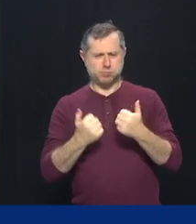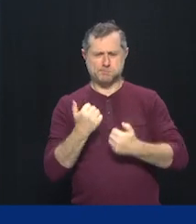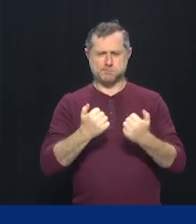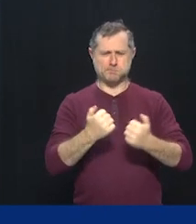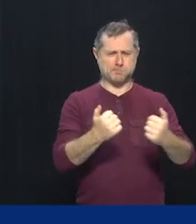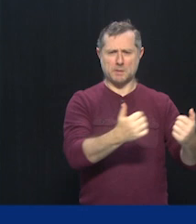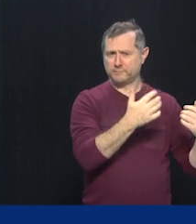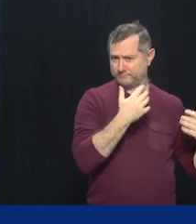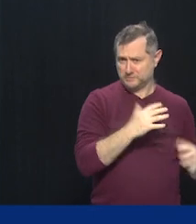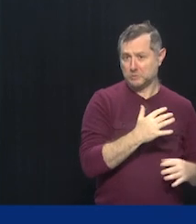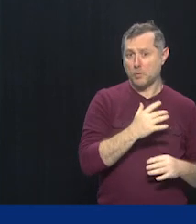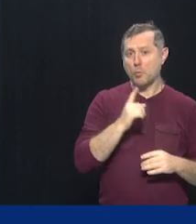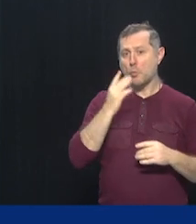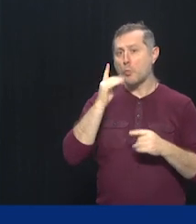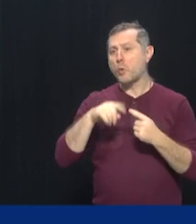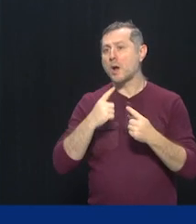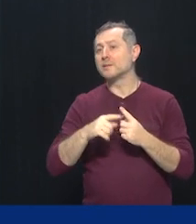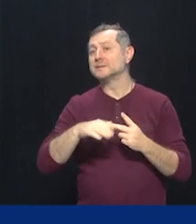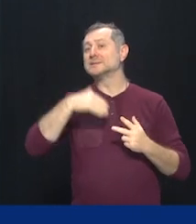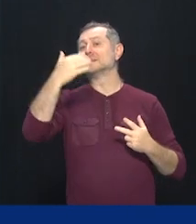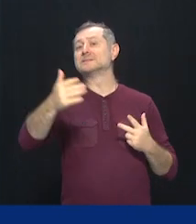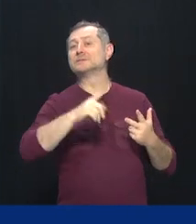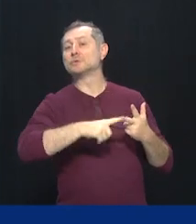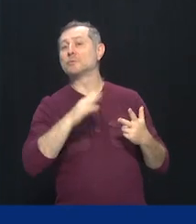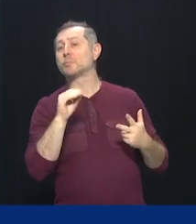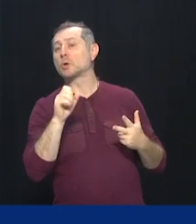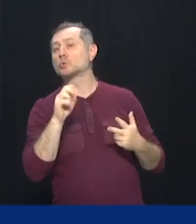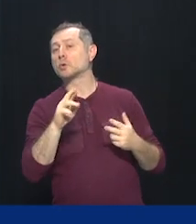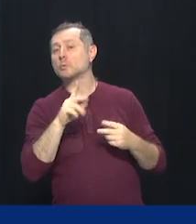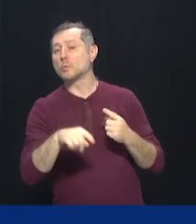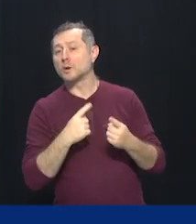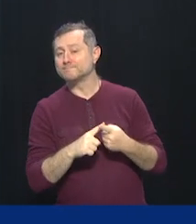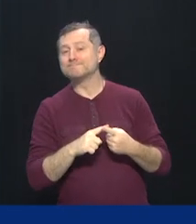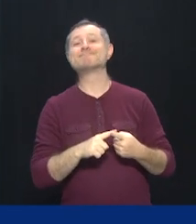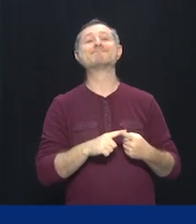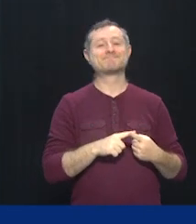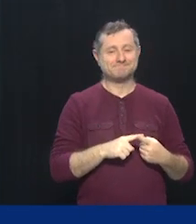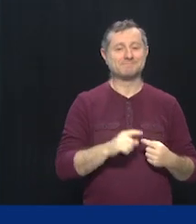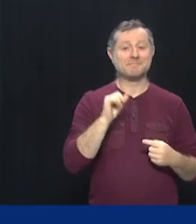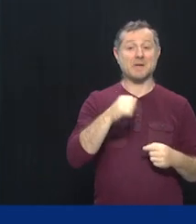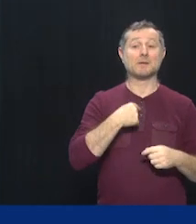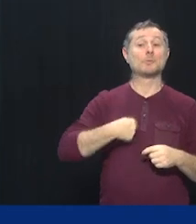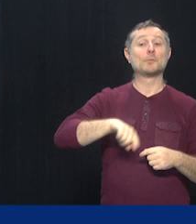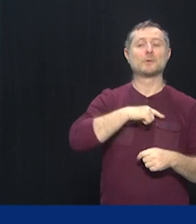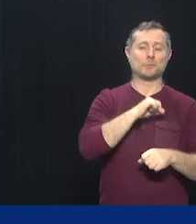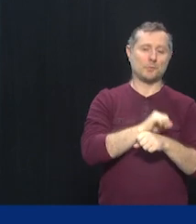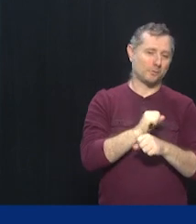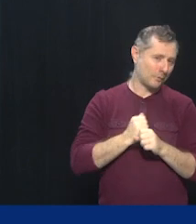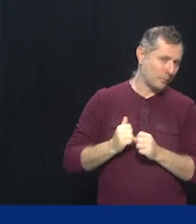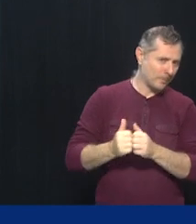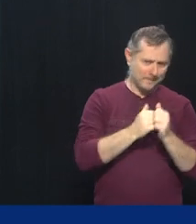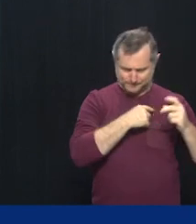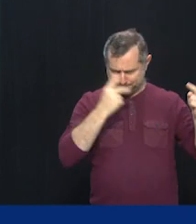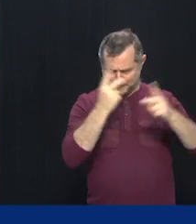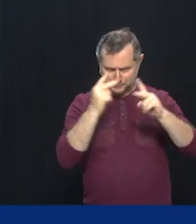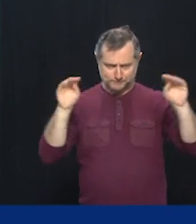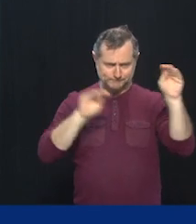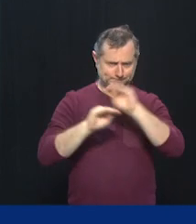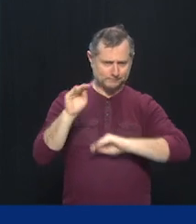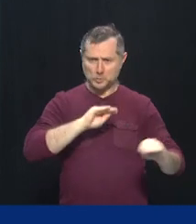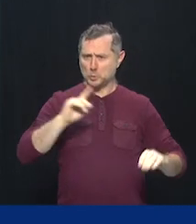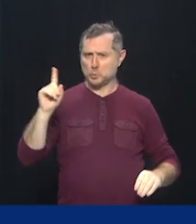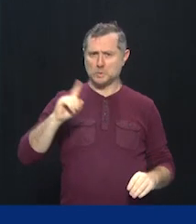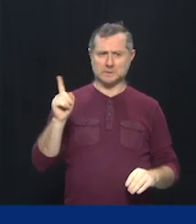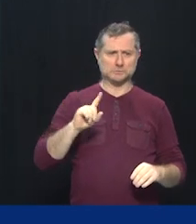that booster. It's good. We're going to get that to them, but we're going to have to work with all of you to figure out where to do this and whether we're going to have to